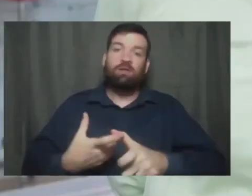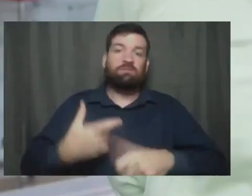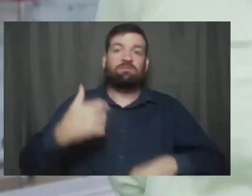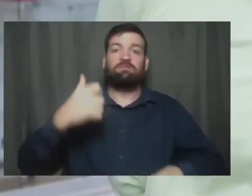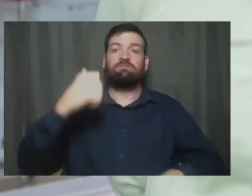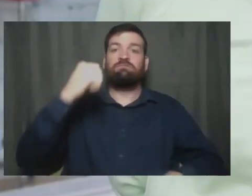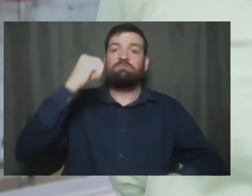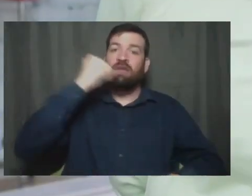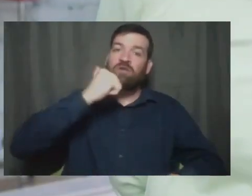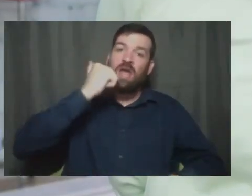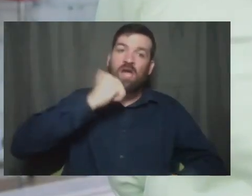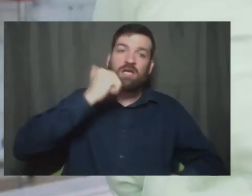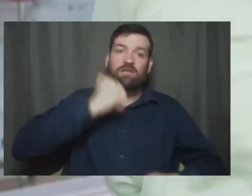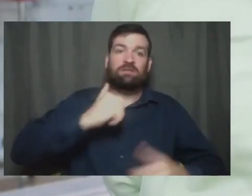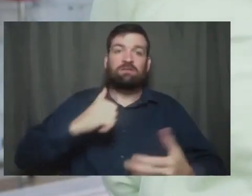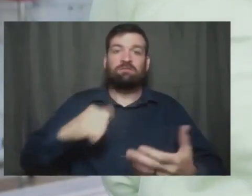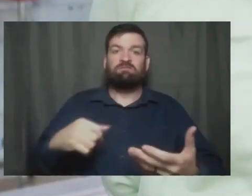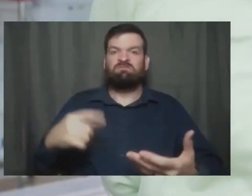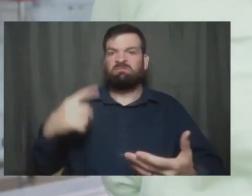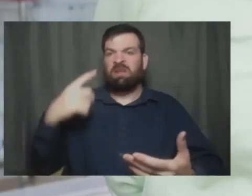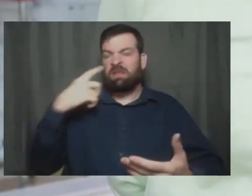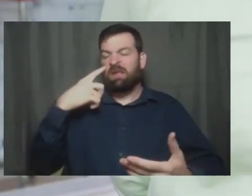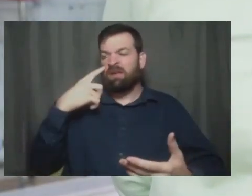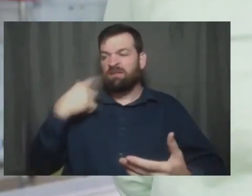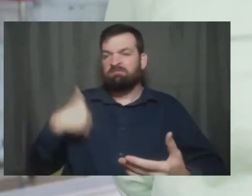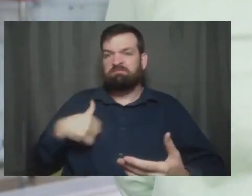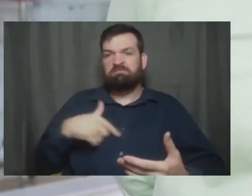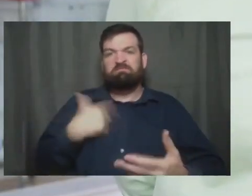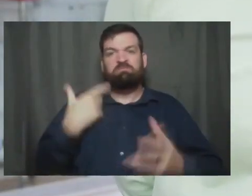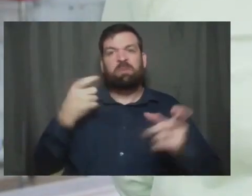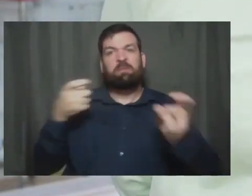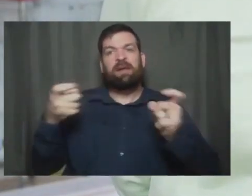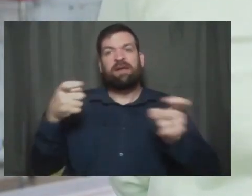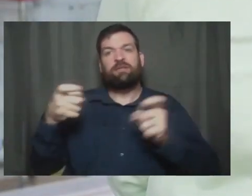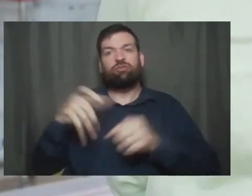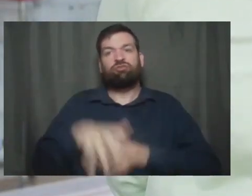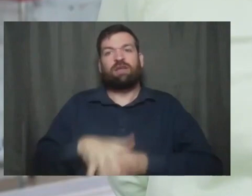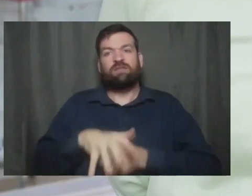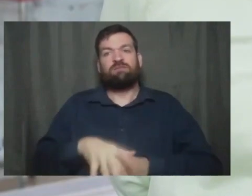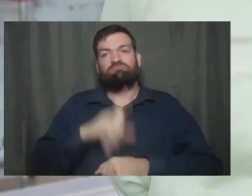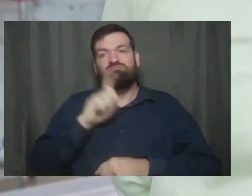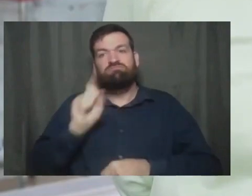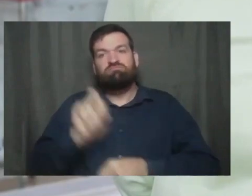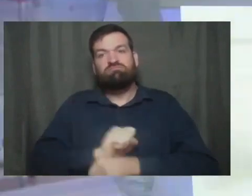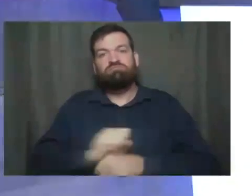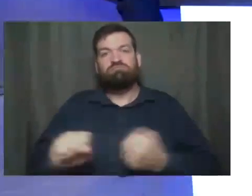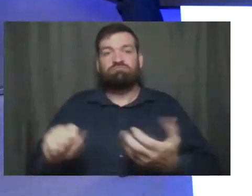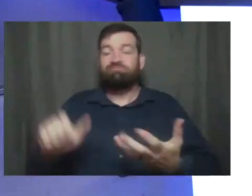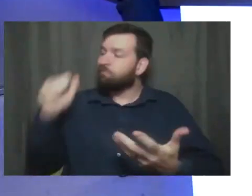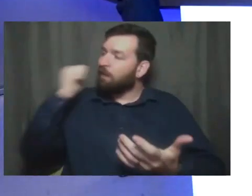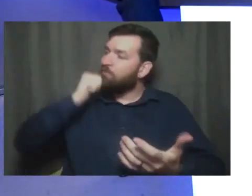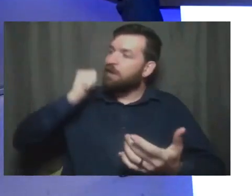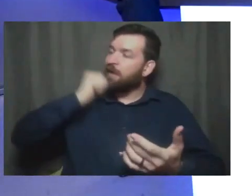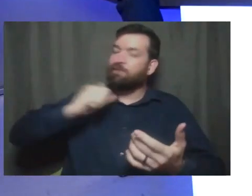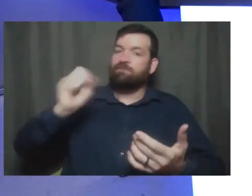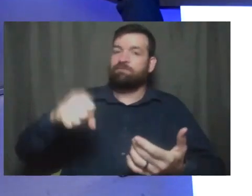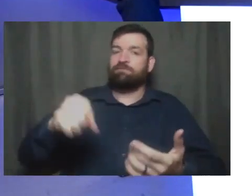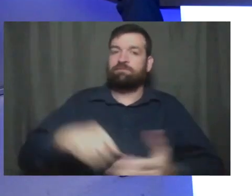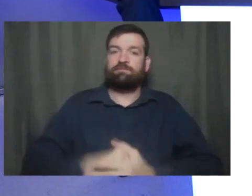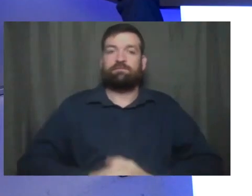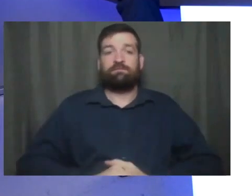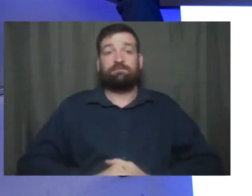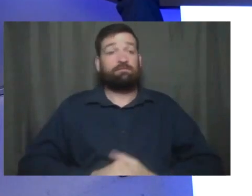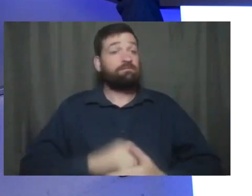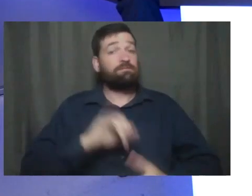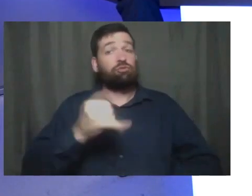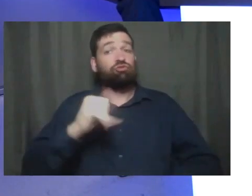And I think that's how we manage stress in our lives, for sure. Absolutely. Every day, get outside. Jamie, that's a good, healthy